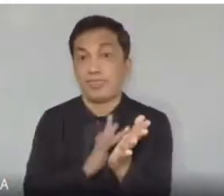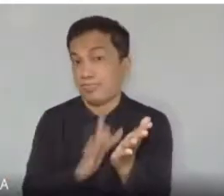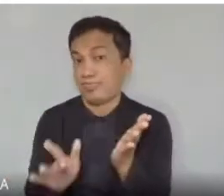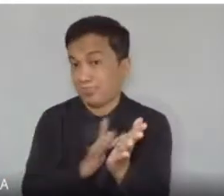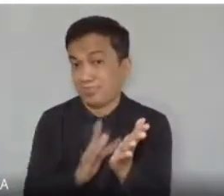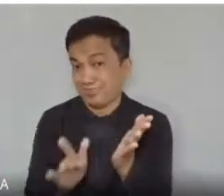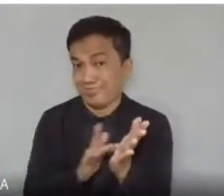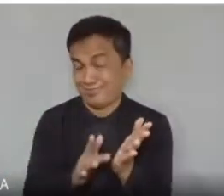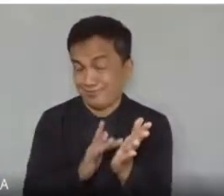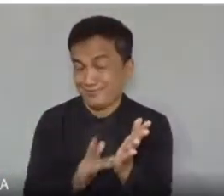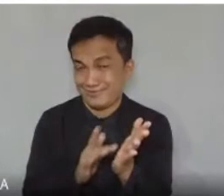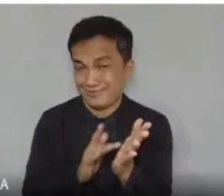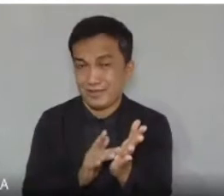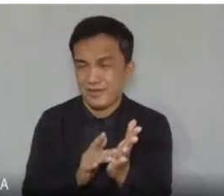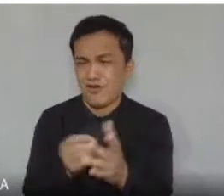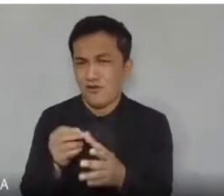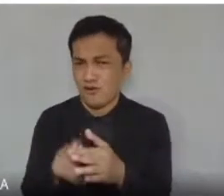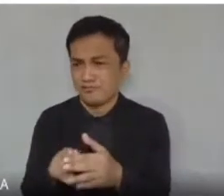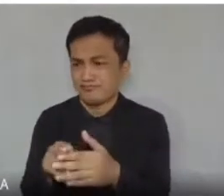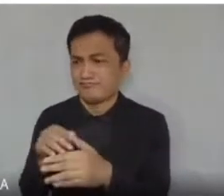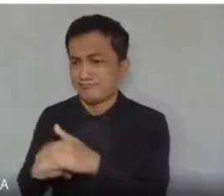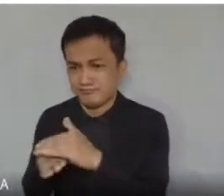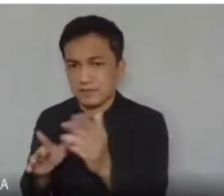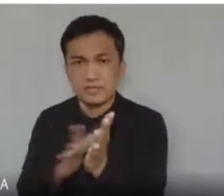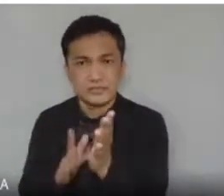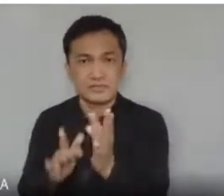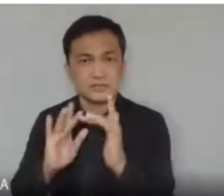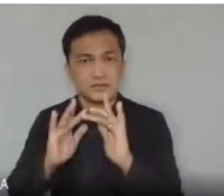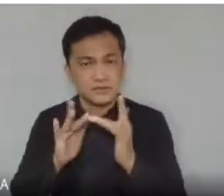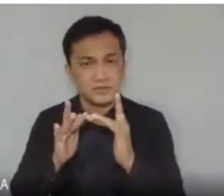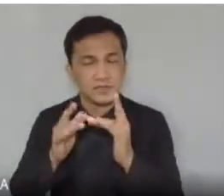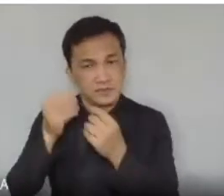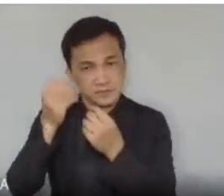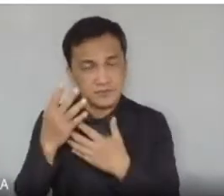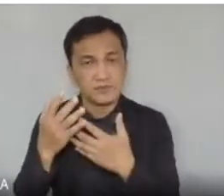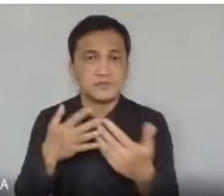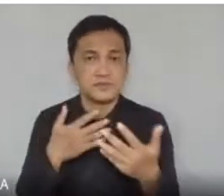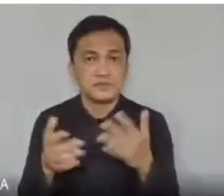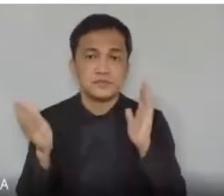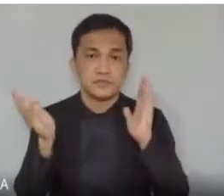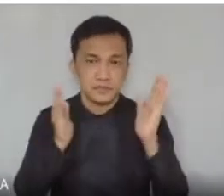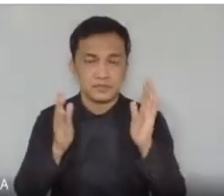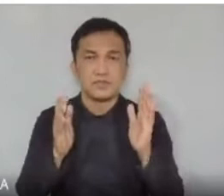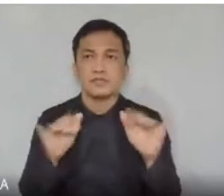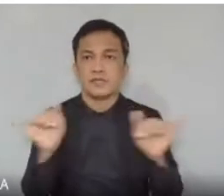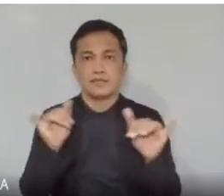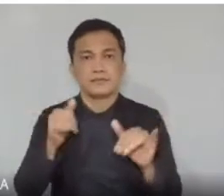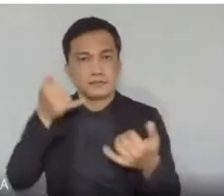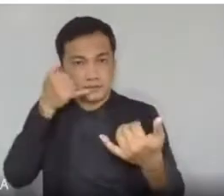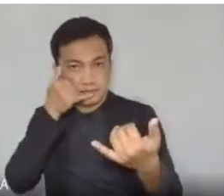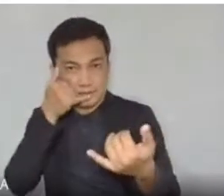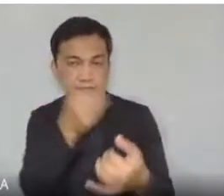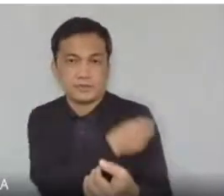into this telemedicine, we wanted to make sure that it is inclusive. No one is left behind.